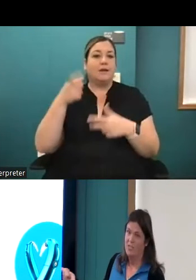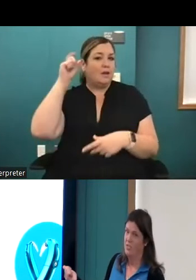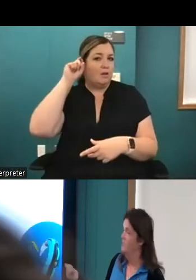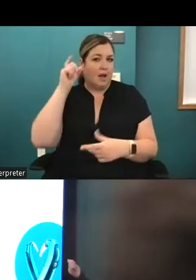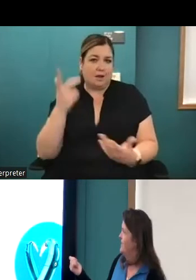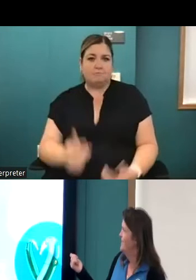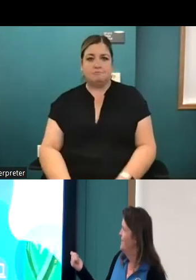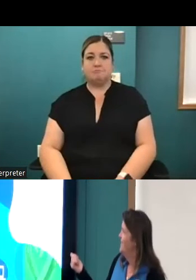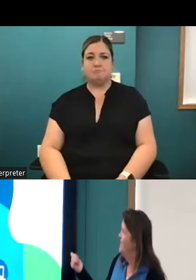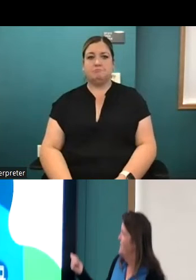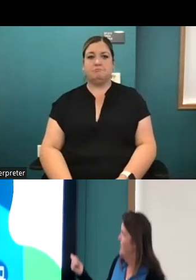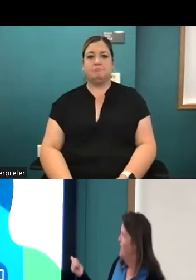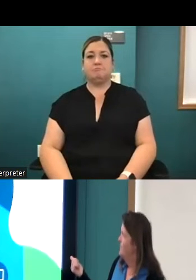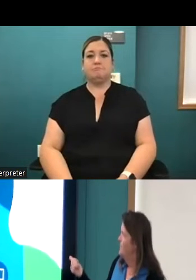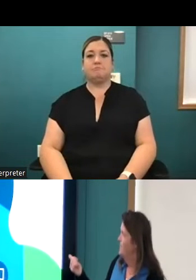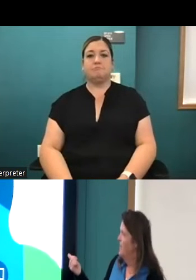Great question.